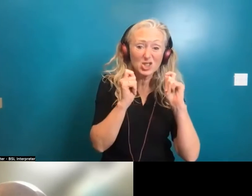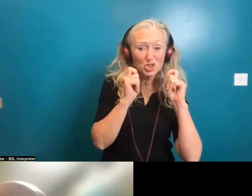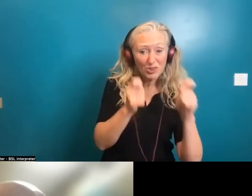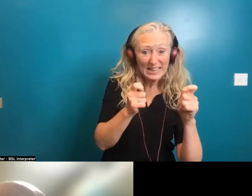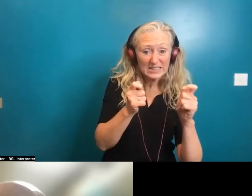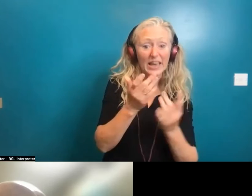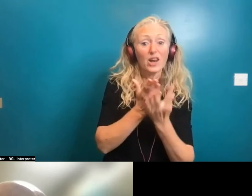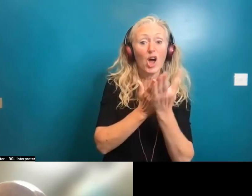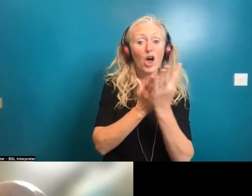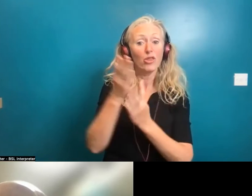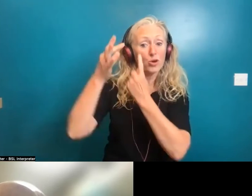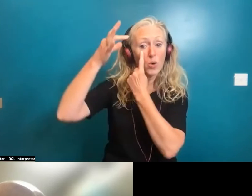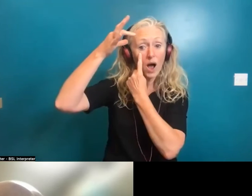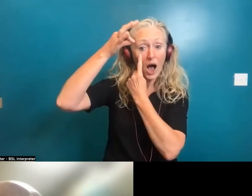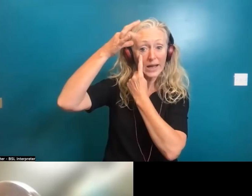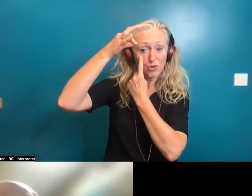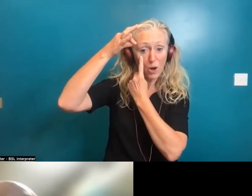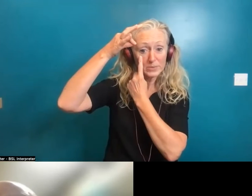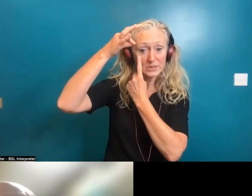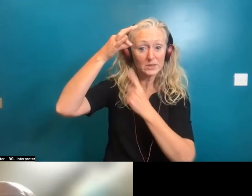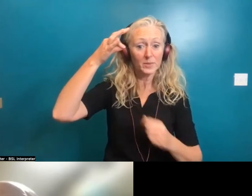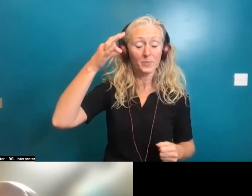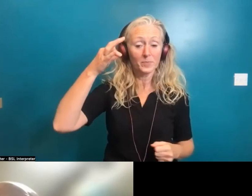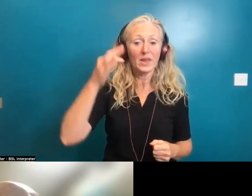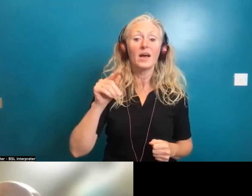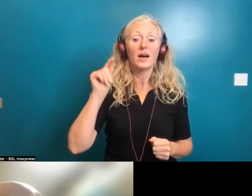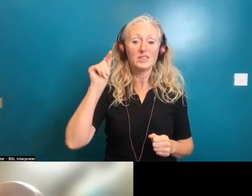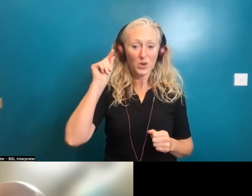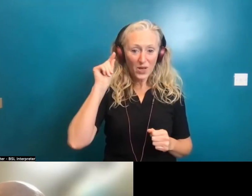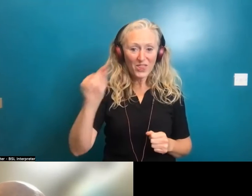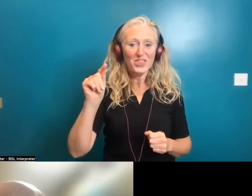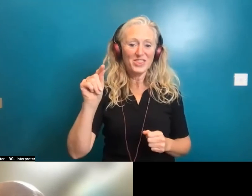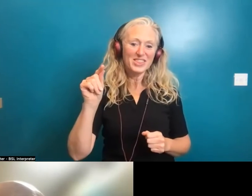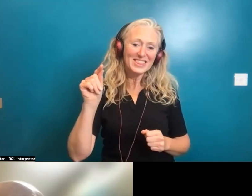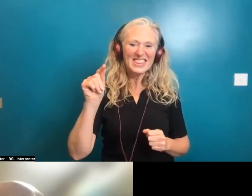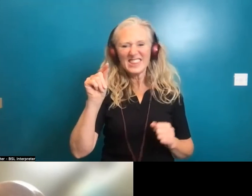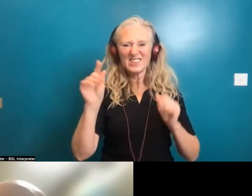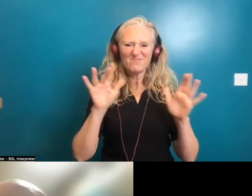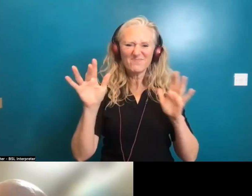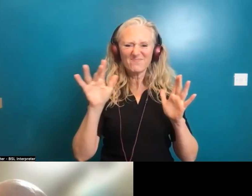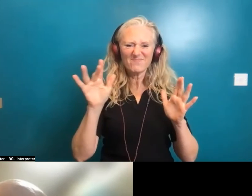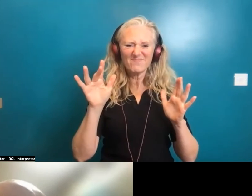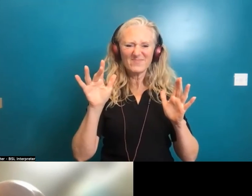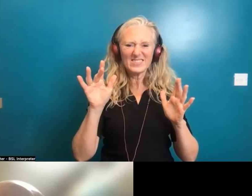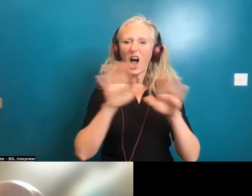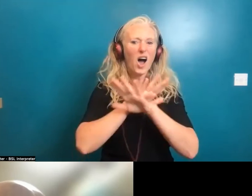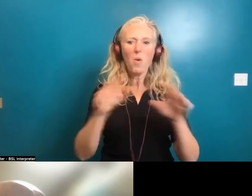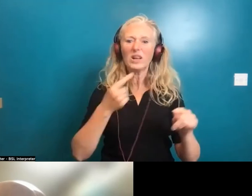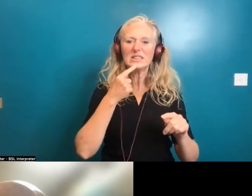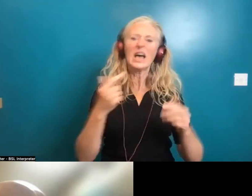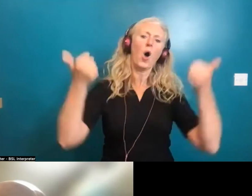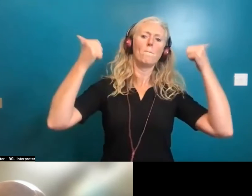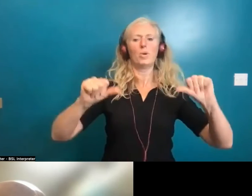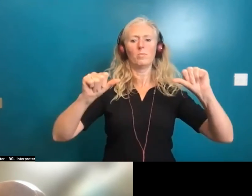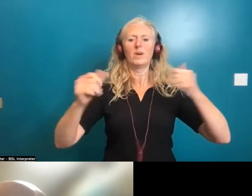have for the macular edema associated with RP are only quite good, but they do